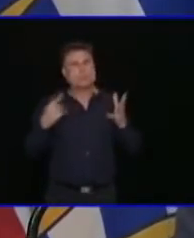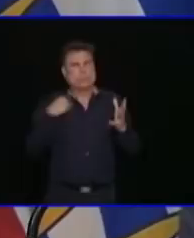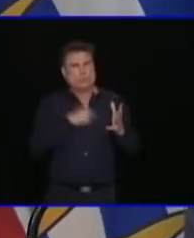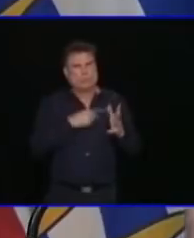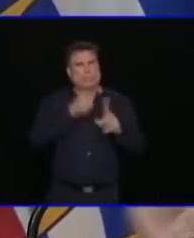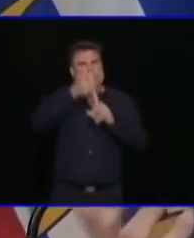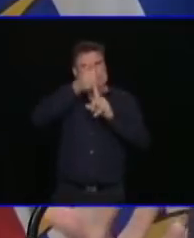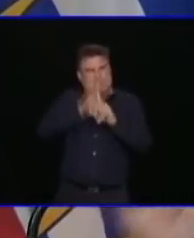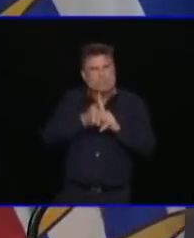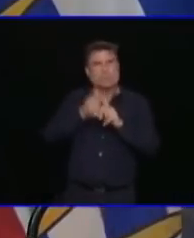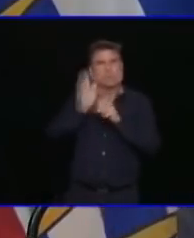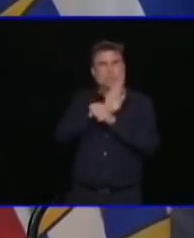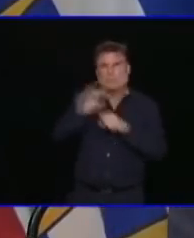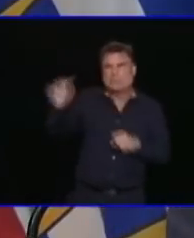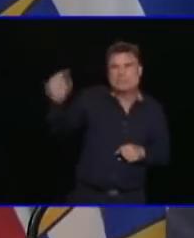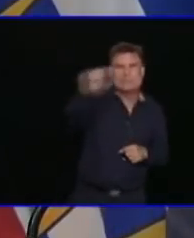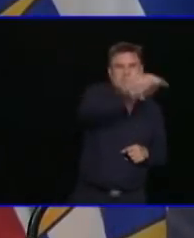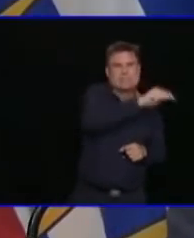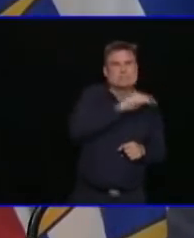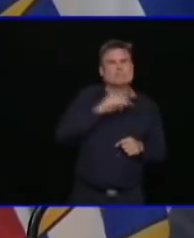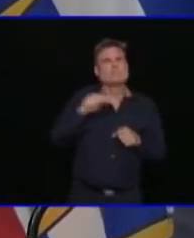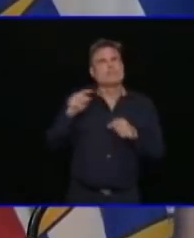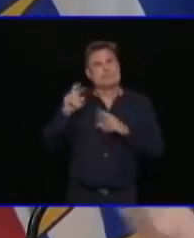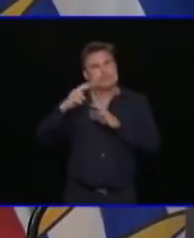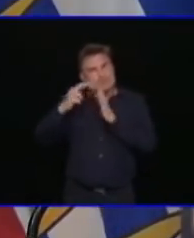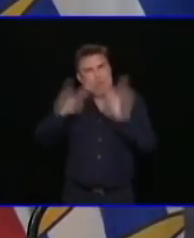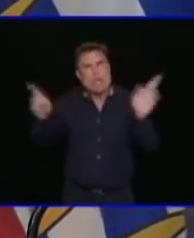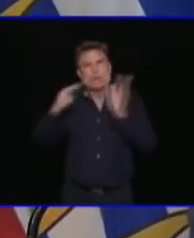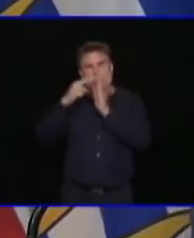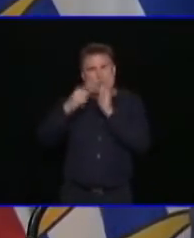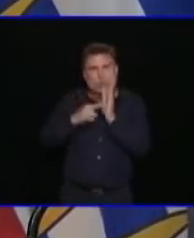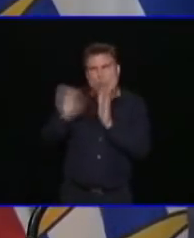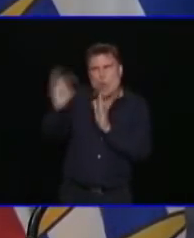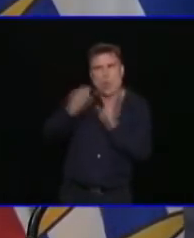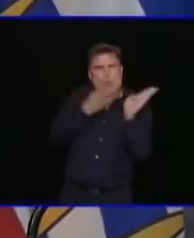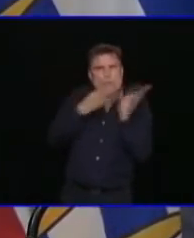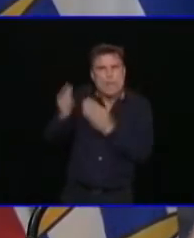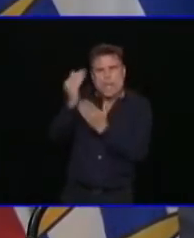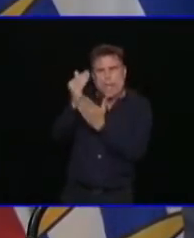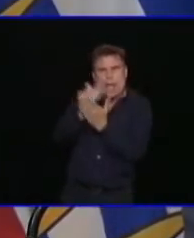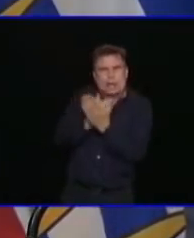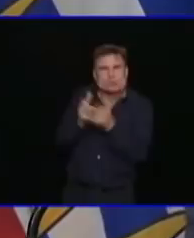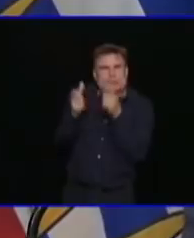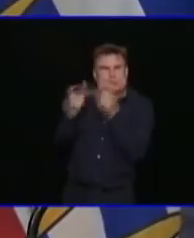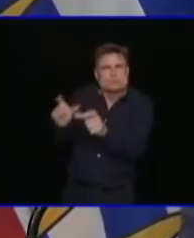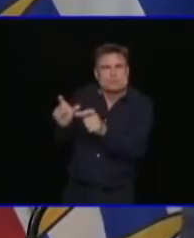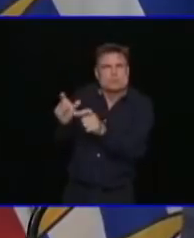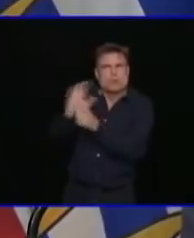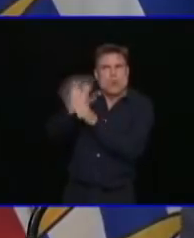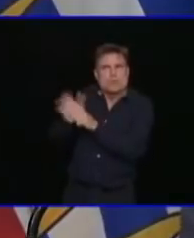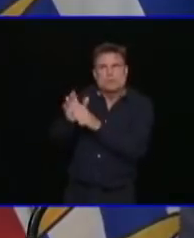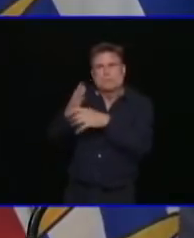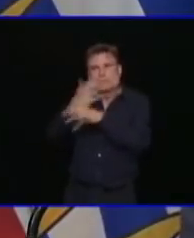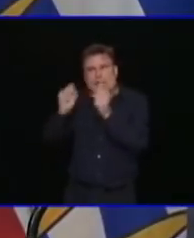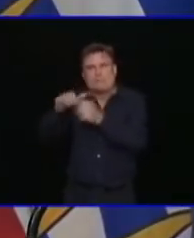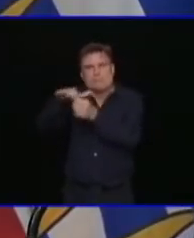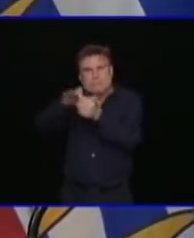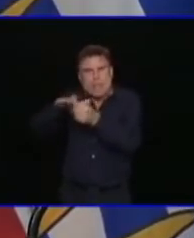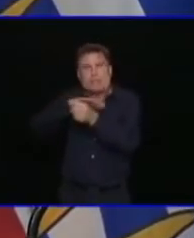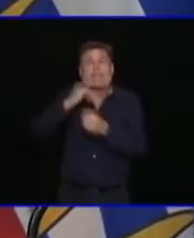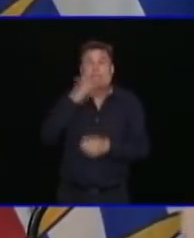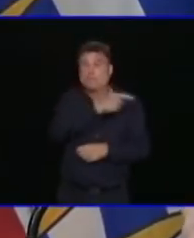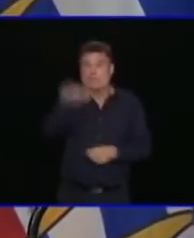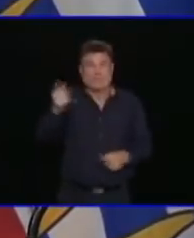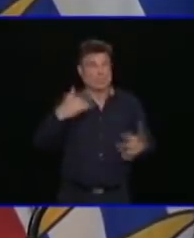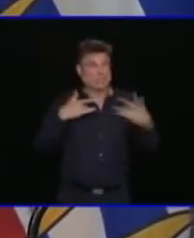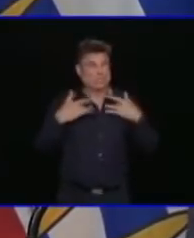to WorkSafe BC or to call local public health, and they can help reinforce that this is the time we need to follow these. We need to